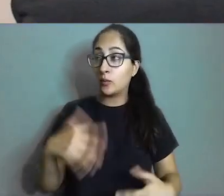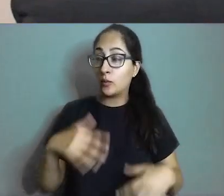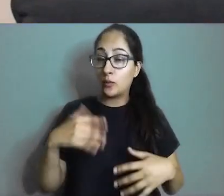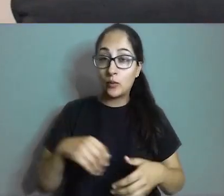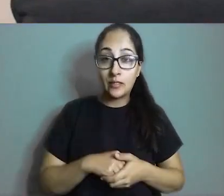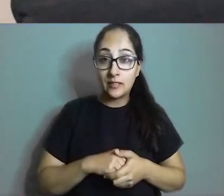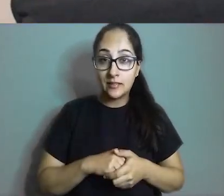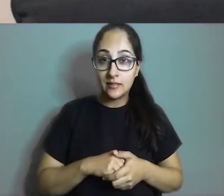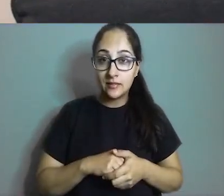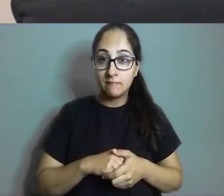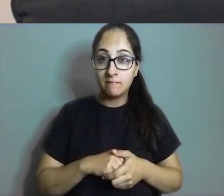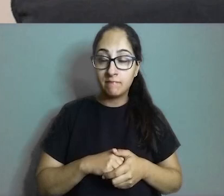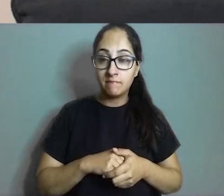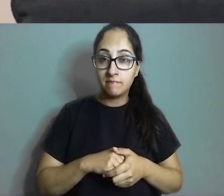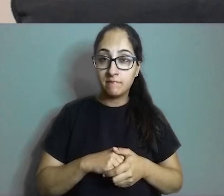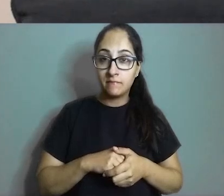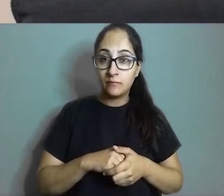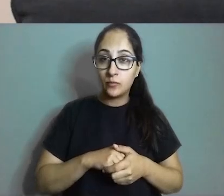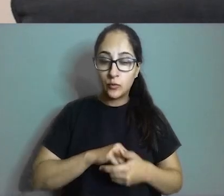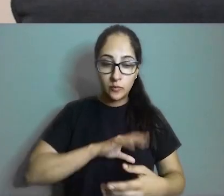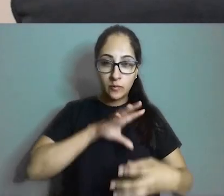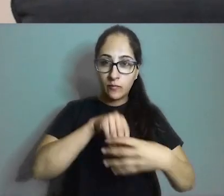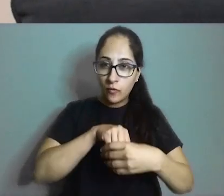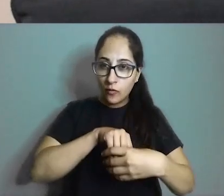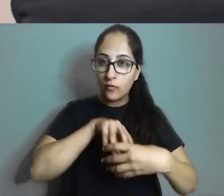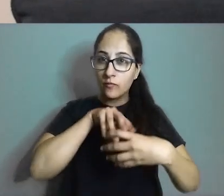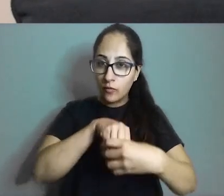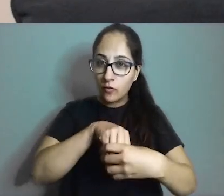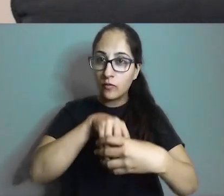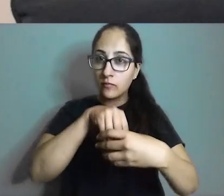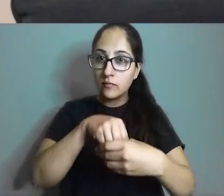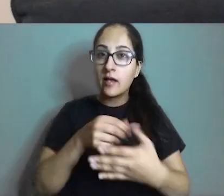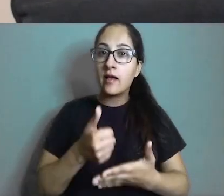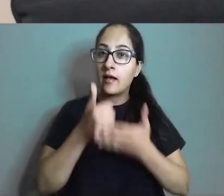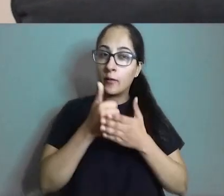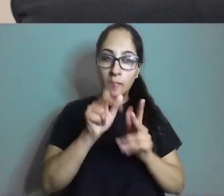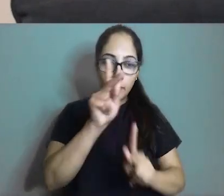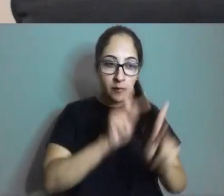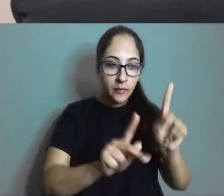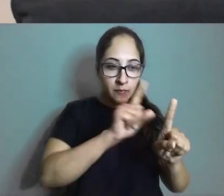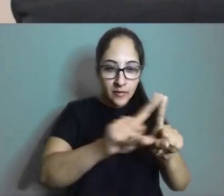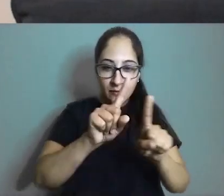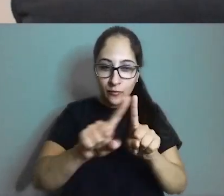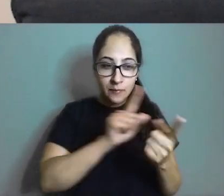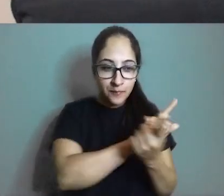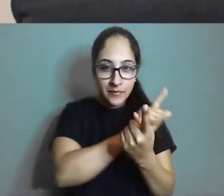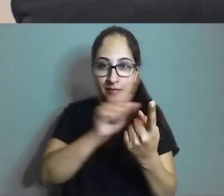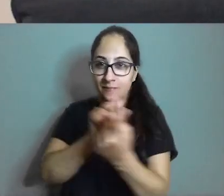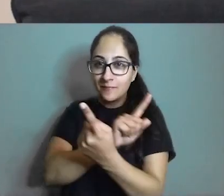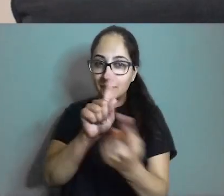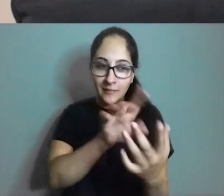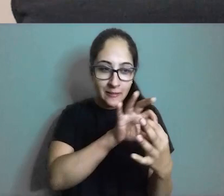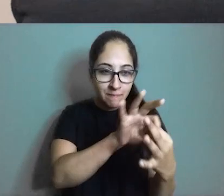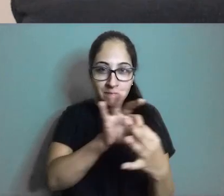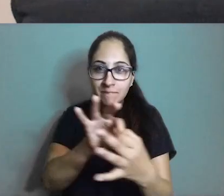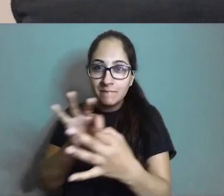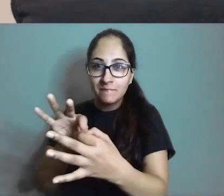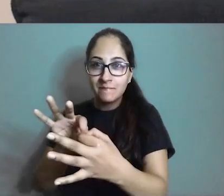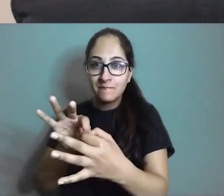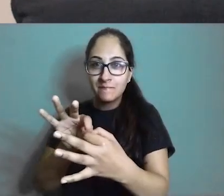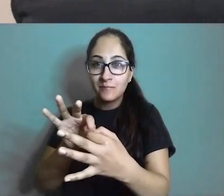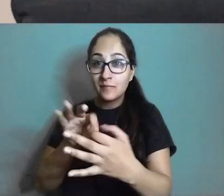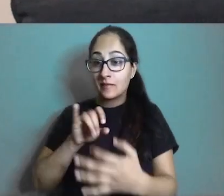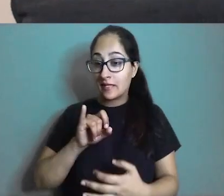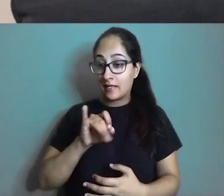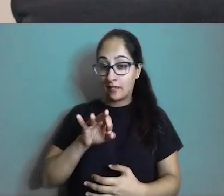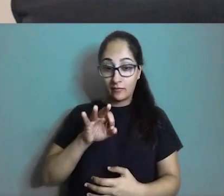yeah, I've had a number of opportunities. It was incredible. It's just amazing. Because what it allowed me